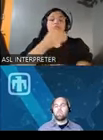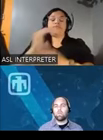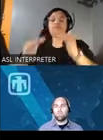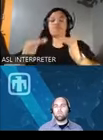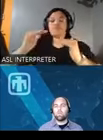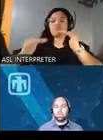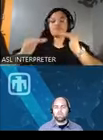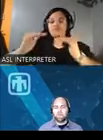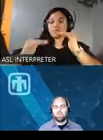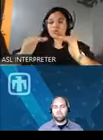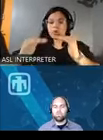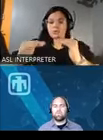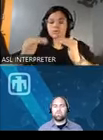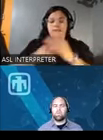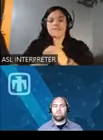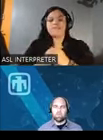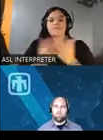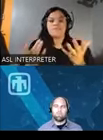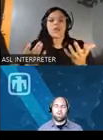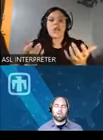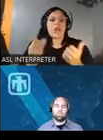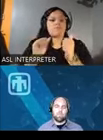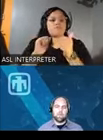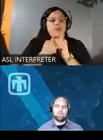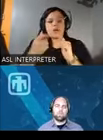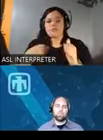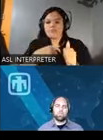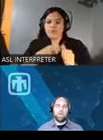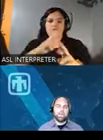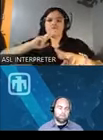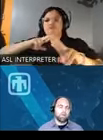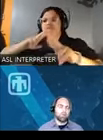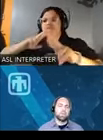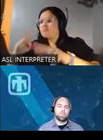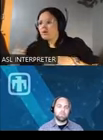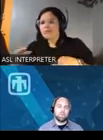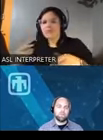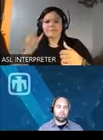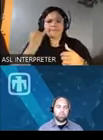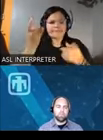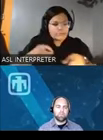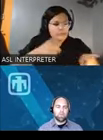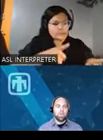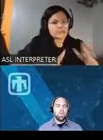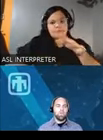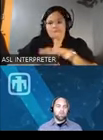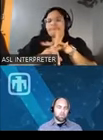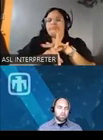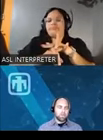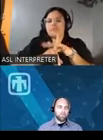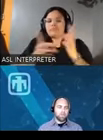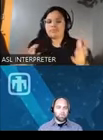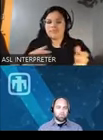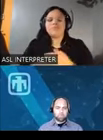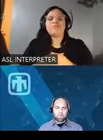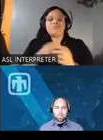we're trying to incorporate and be responsive to local feedback from the advisory group as the project progresses. We can go on to